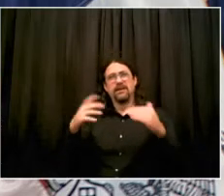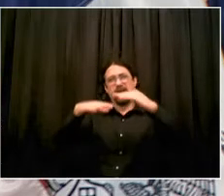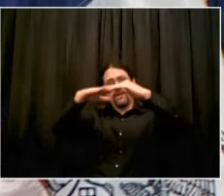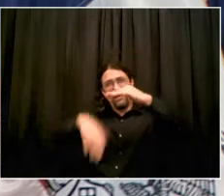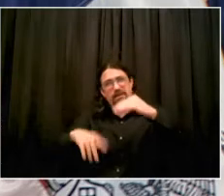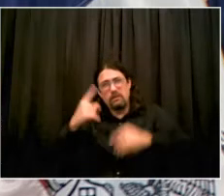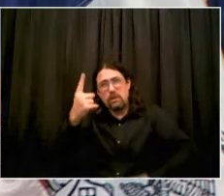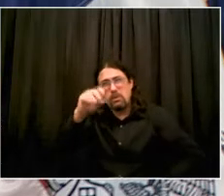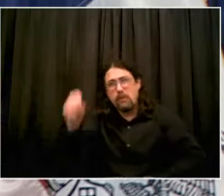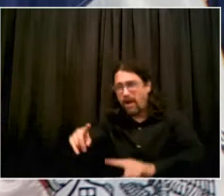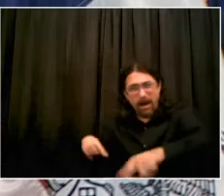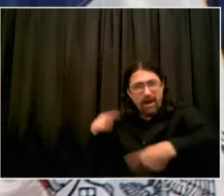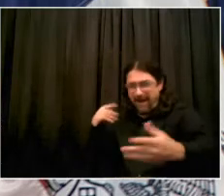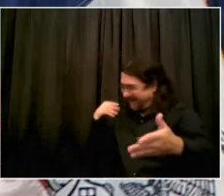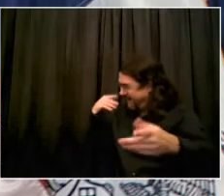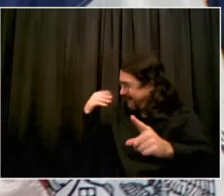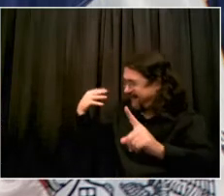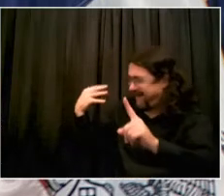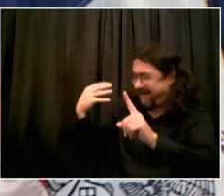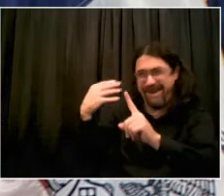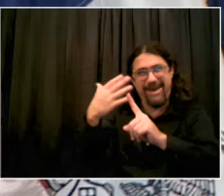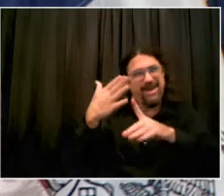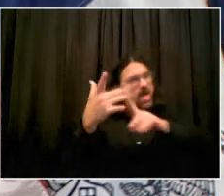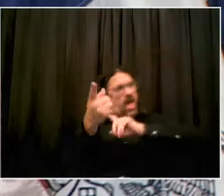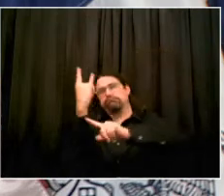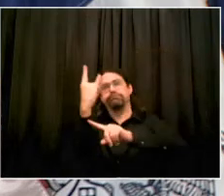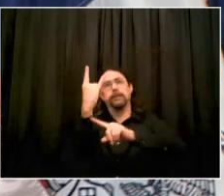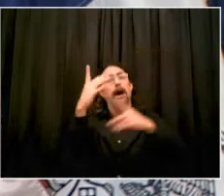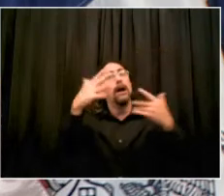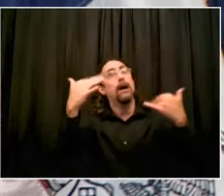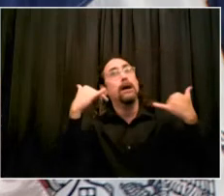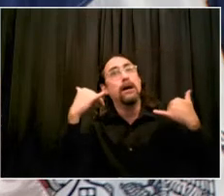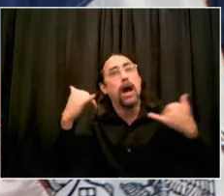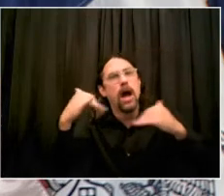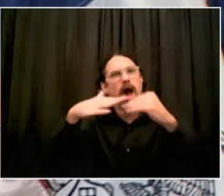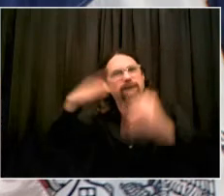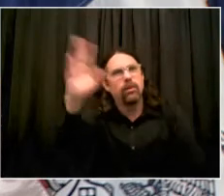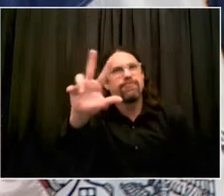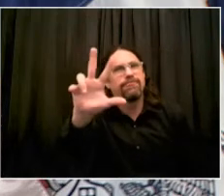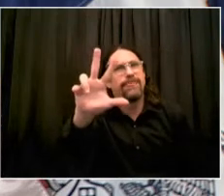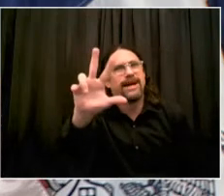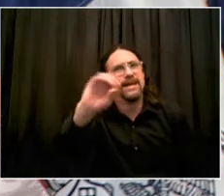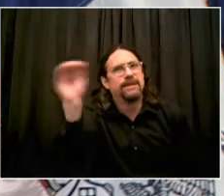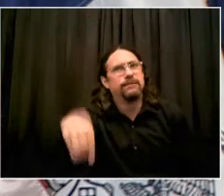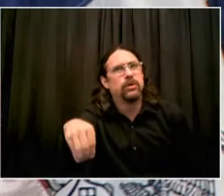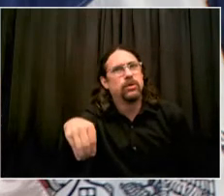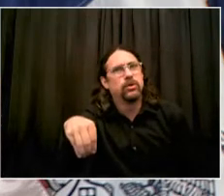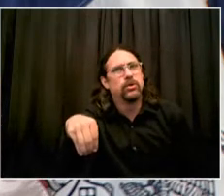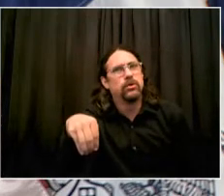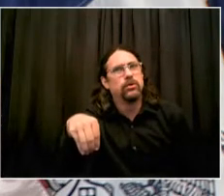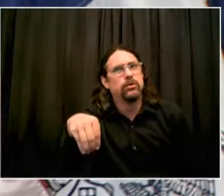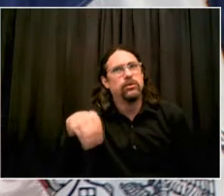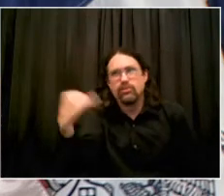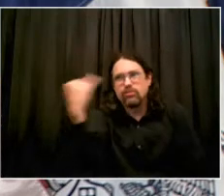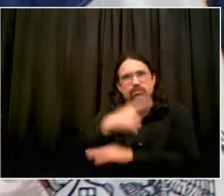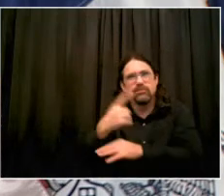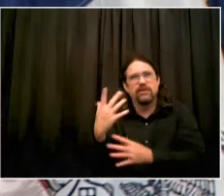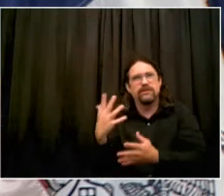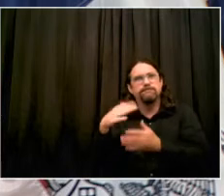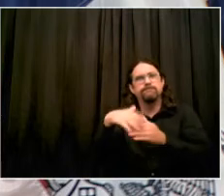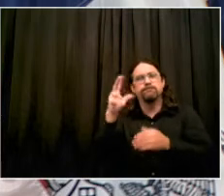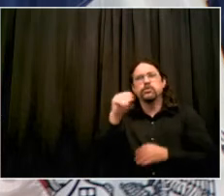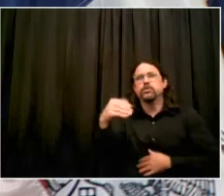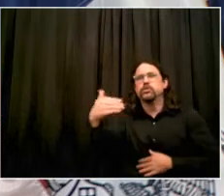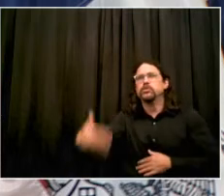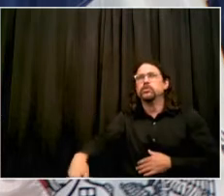talk about what we need to do in those 9 zip codes. But at the same time, we'll talk about the fact that in the rest of